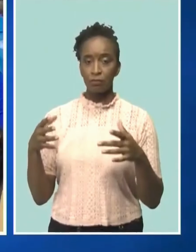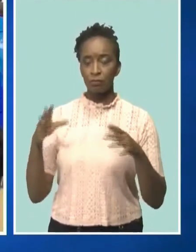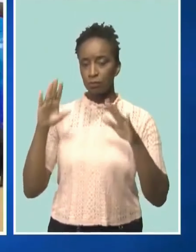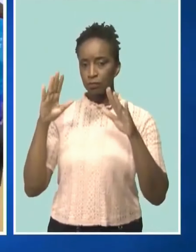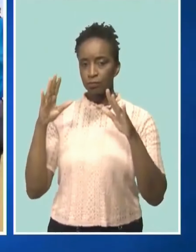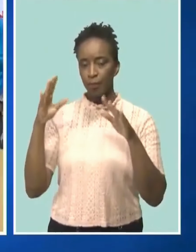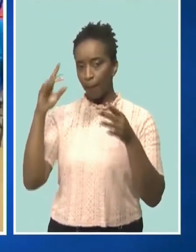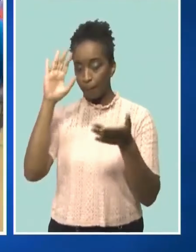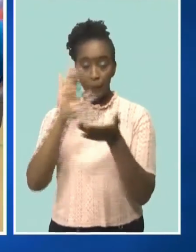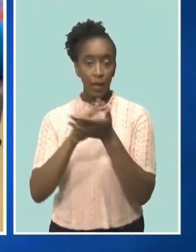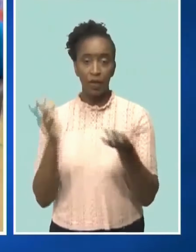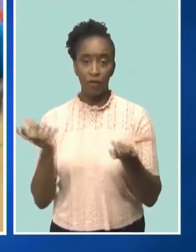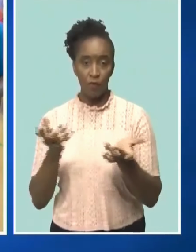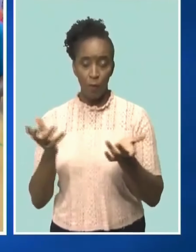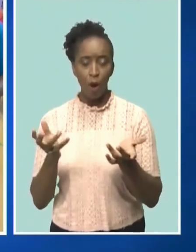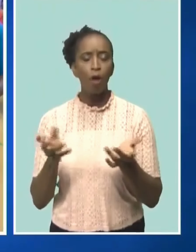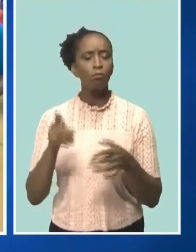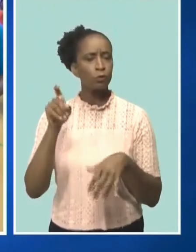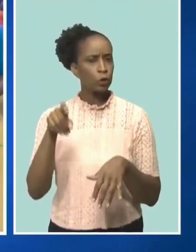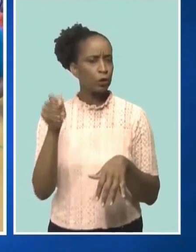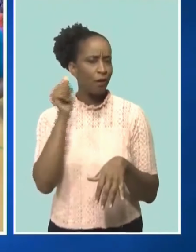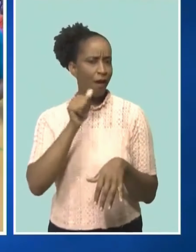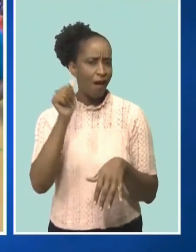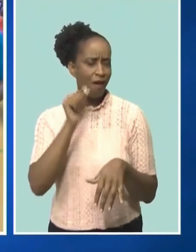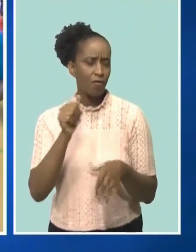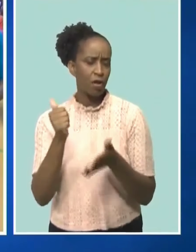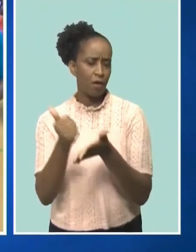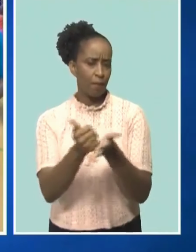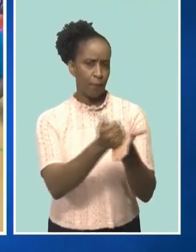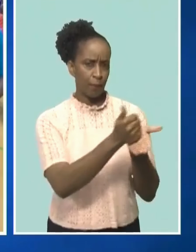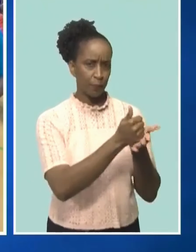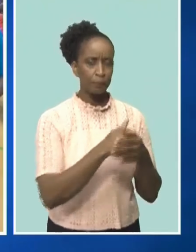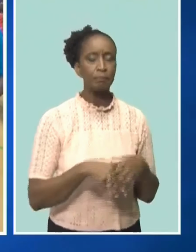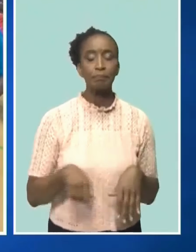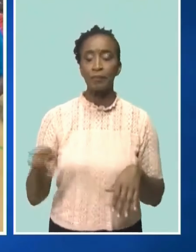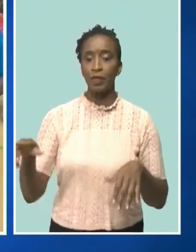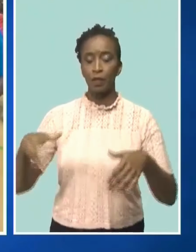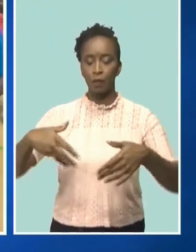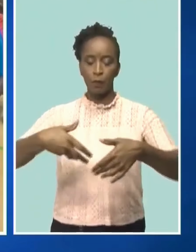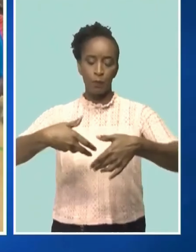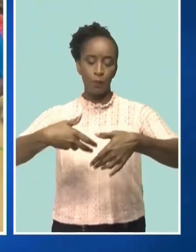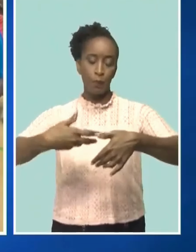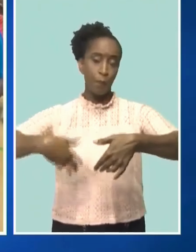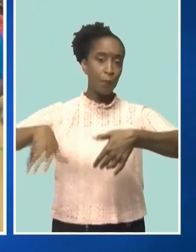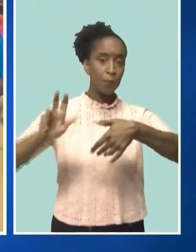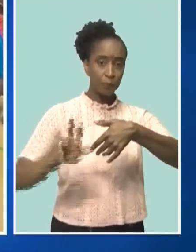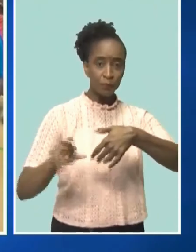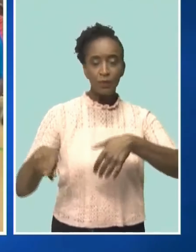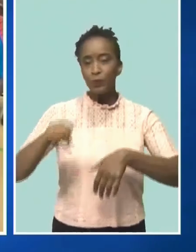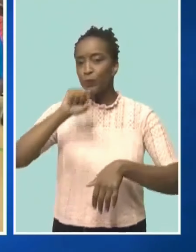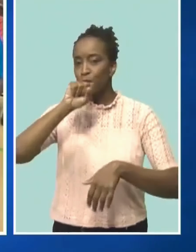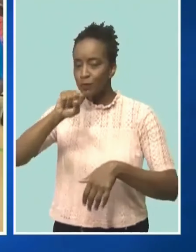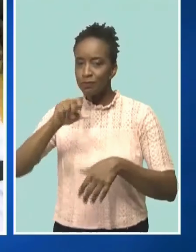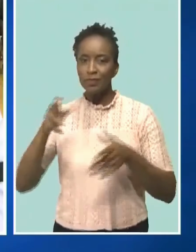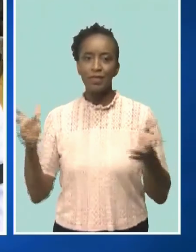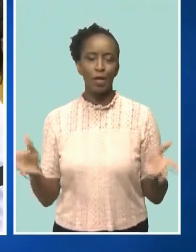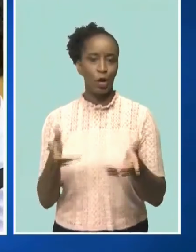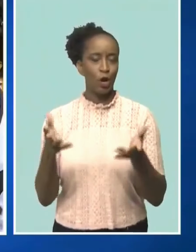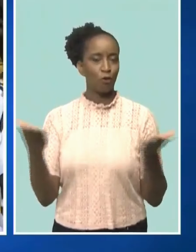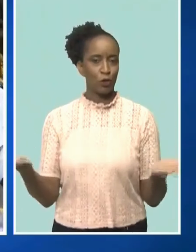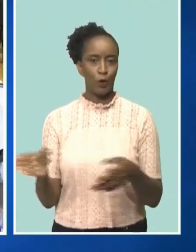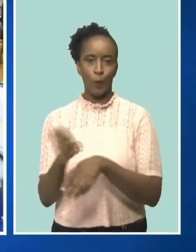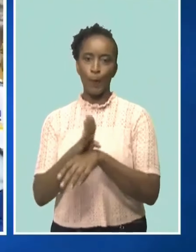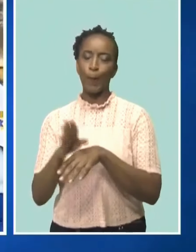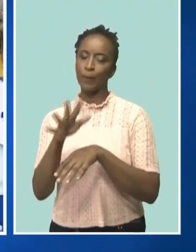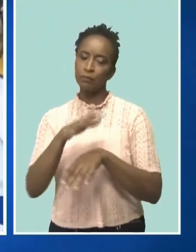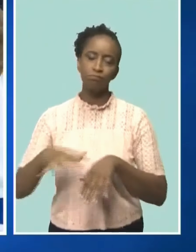Inniss also had a love for dominoes and was committed to pushing the game locally, regionally, and internationally. As a